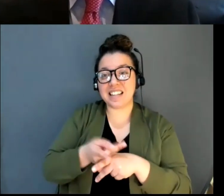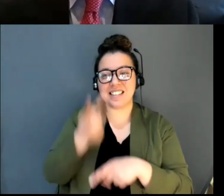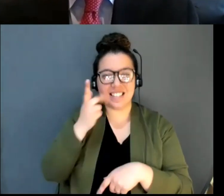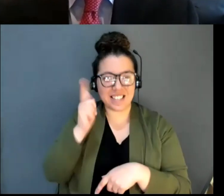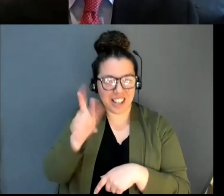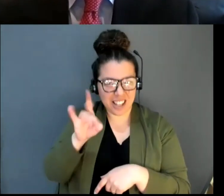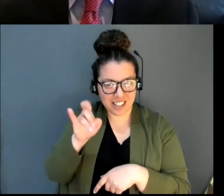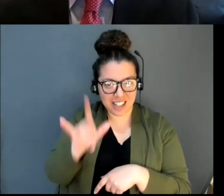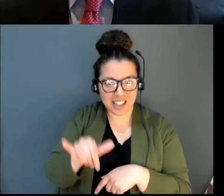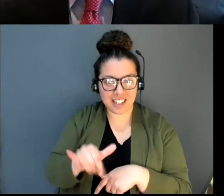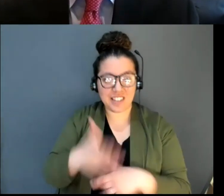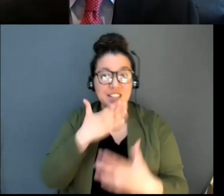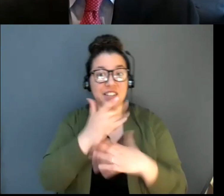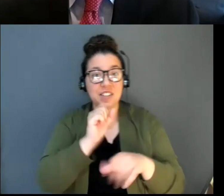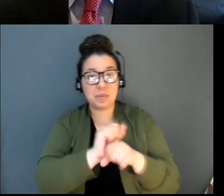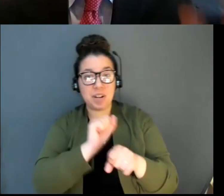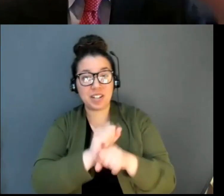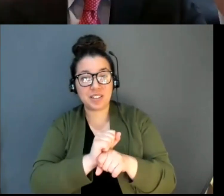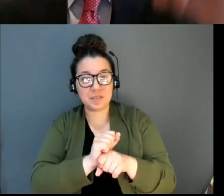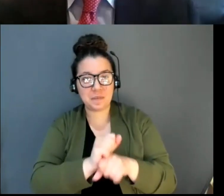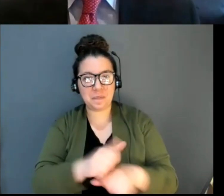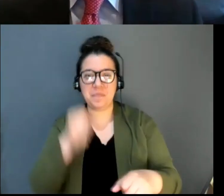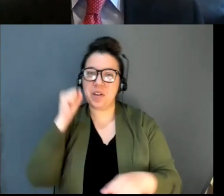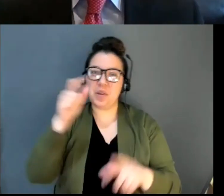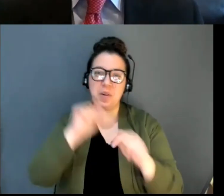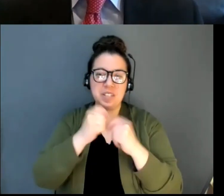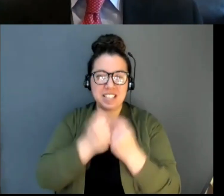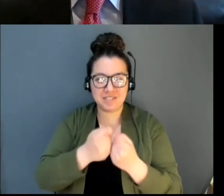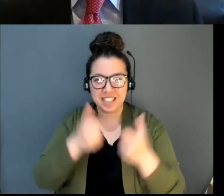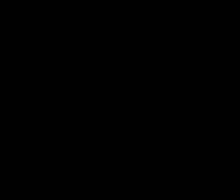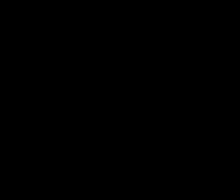care. See you Thank later, you, Danny. everybody. Good work. Go team.